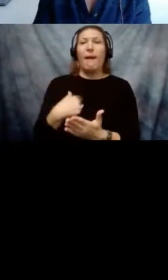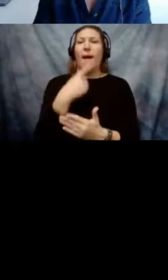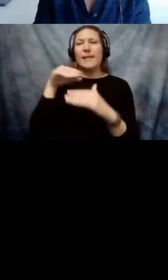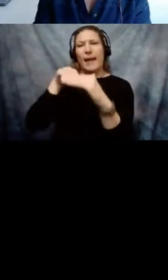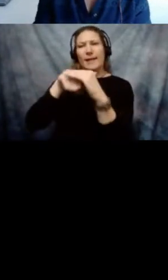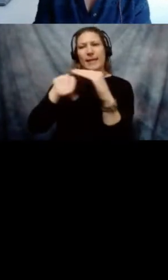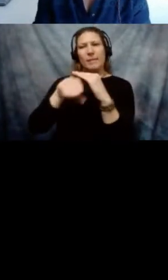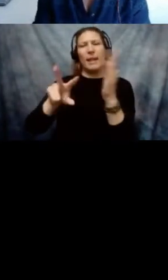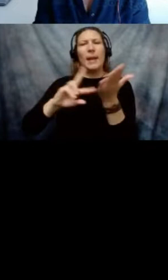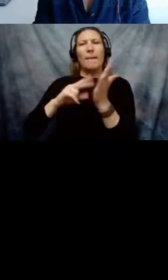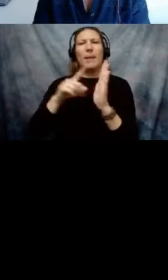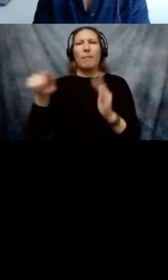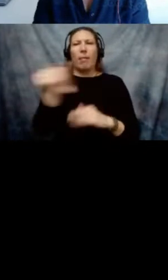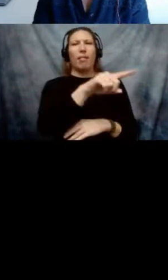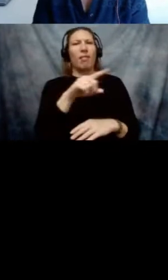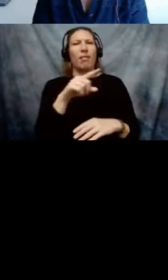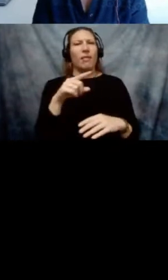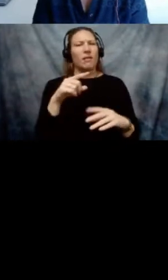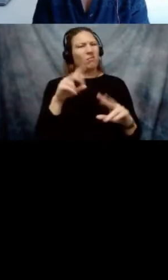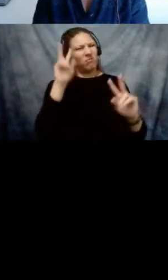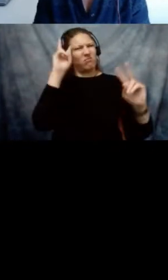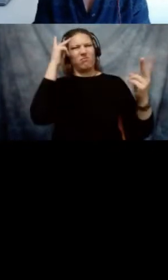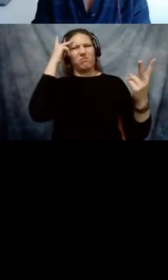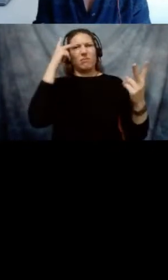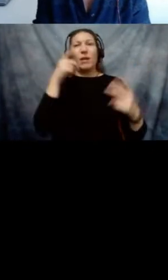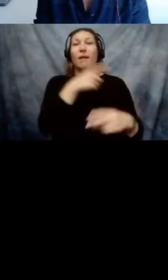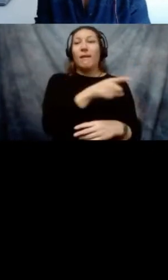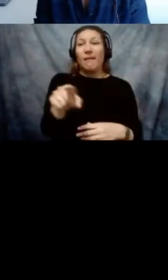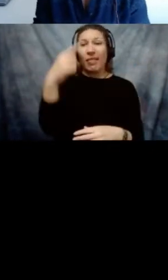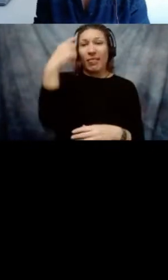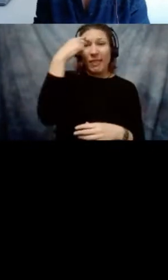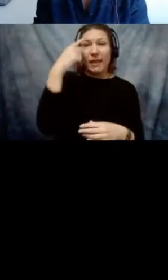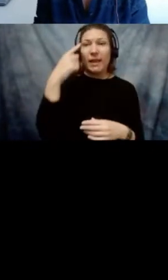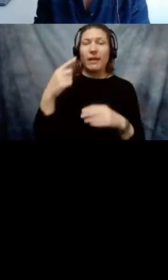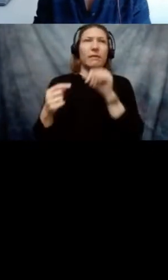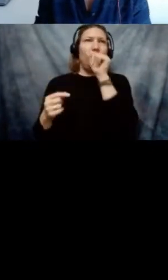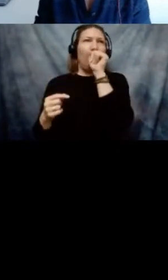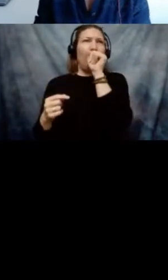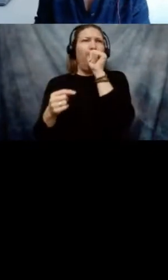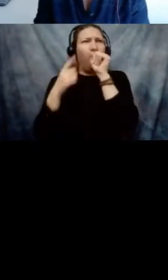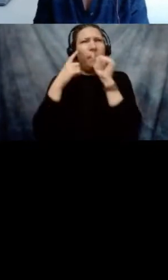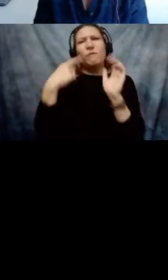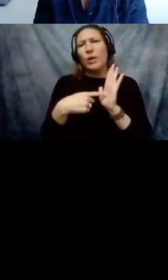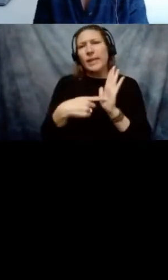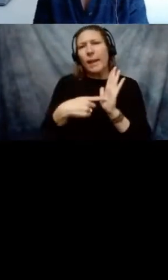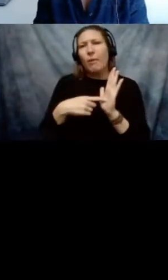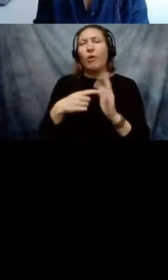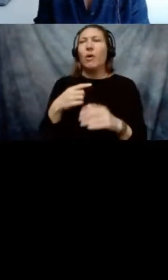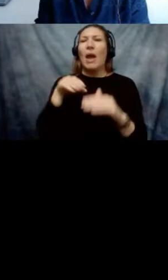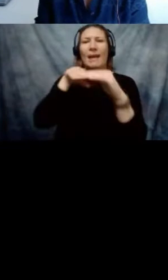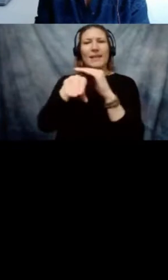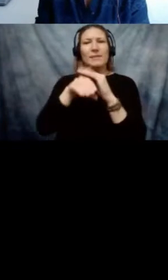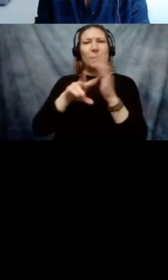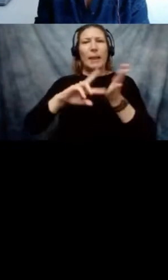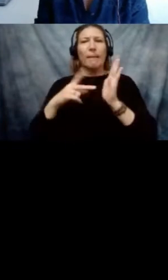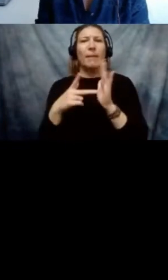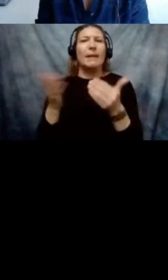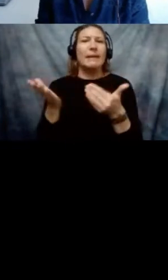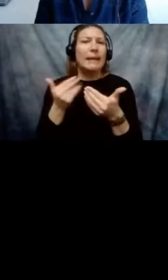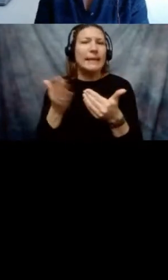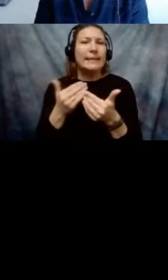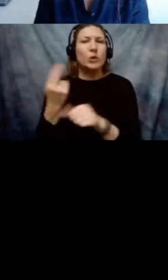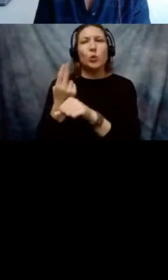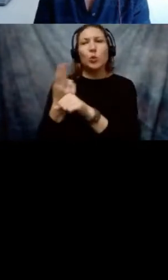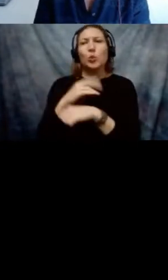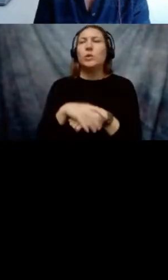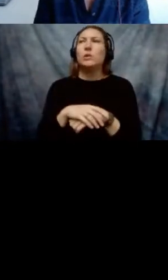that's because they think that I'm using it in the sense of either something that's easily obtained or used, or either something that's easily